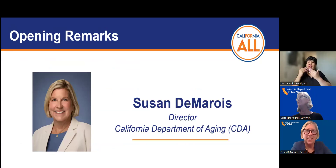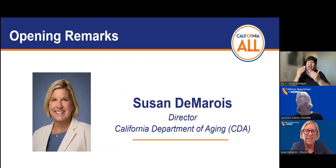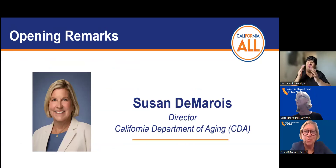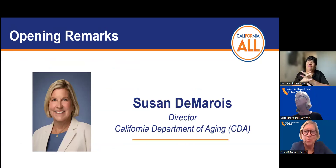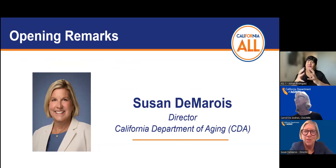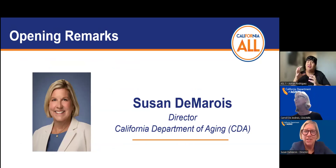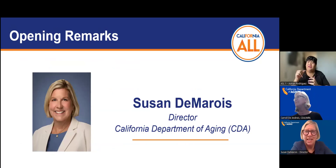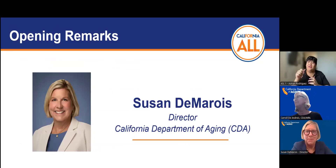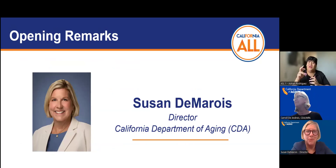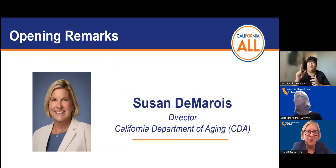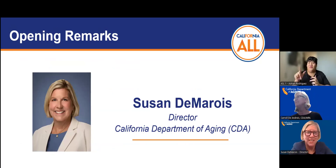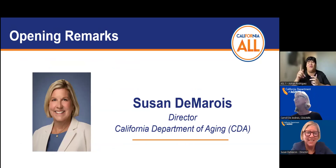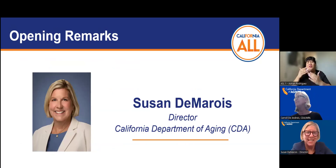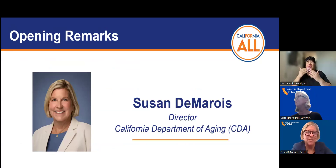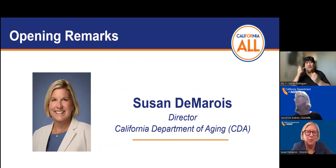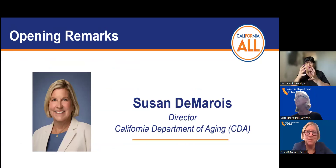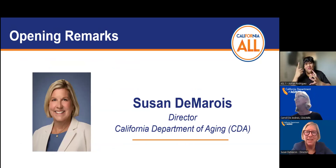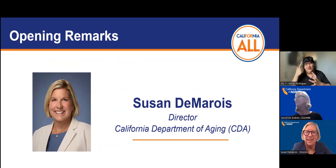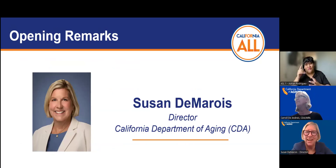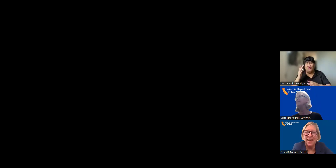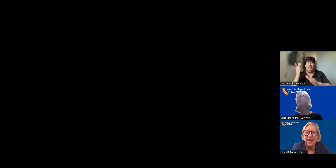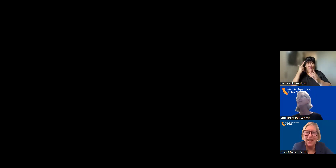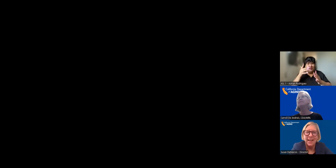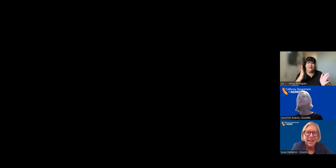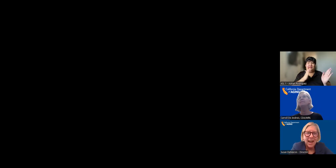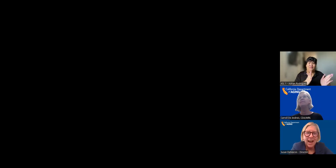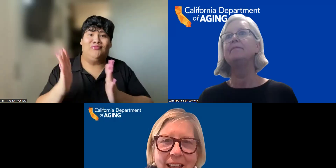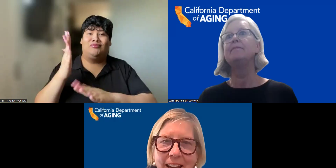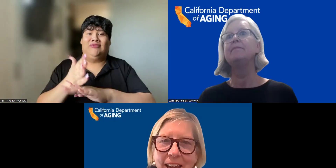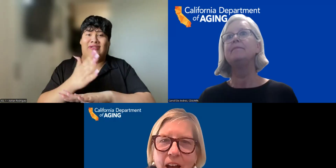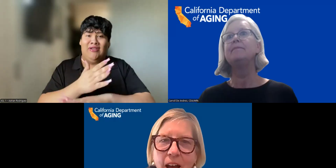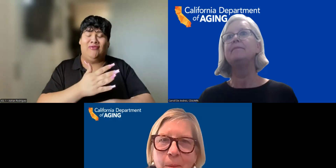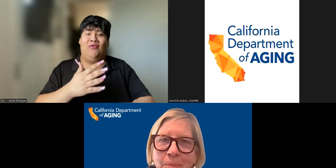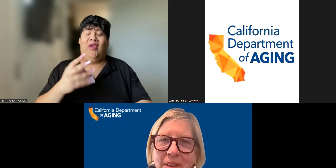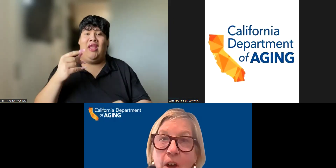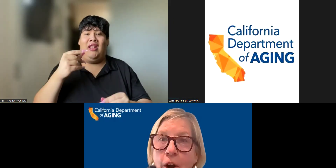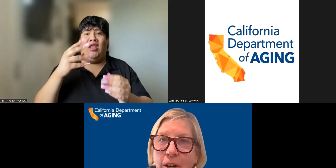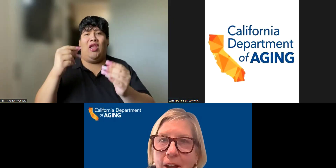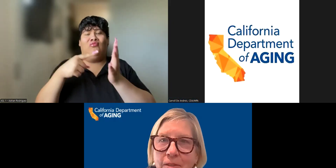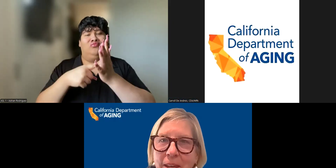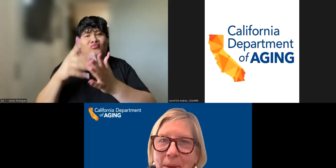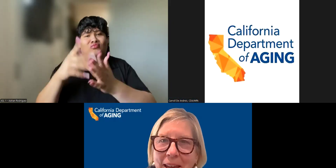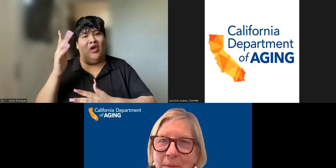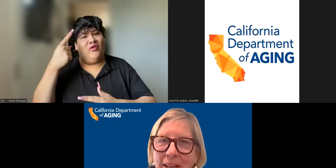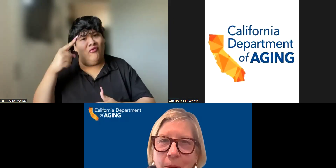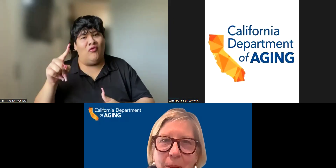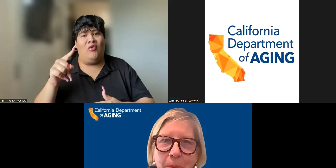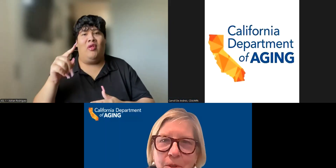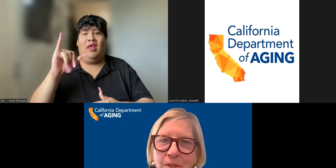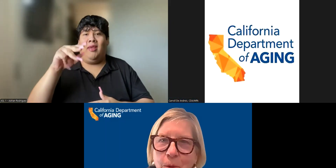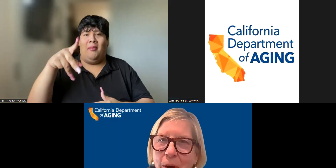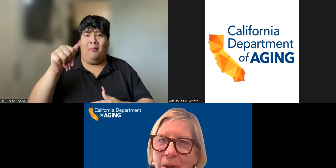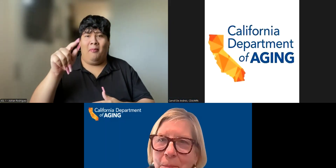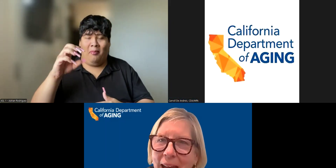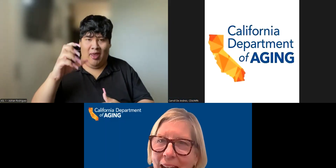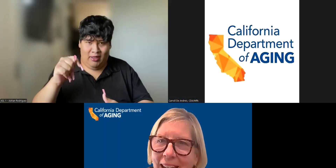for walking us through the steps for a successful meeting and highlighting the heart of the Impact Committee, our